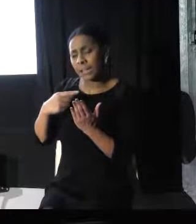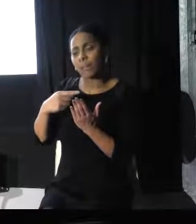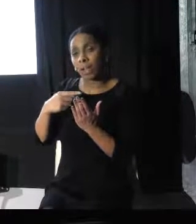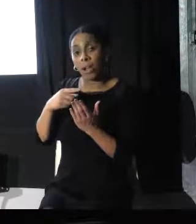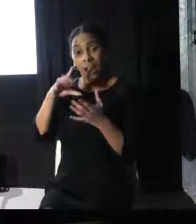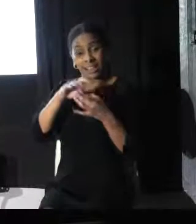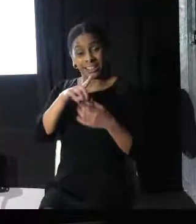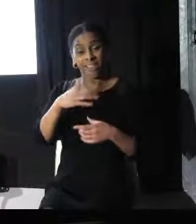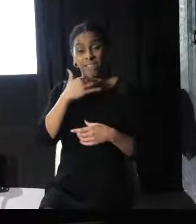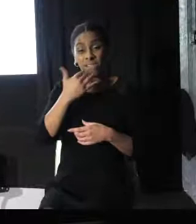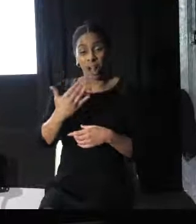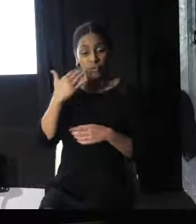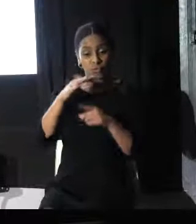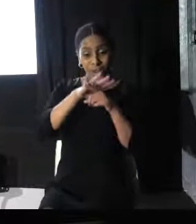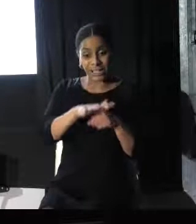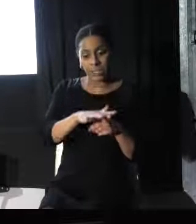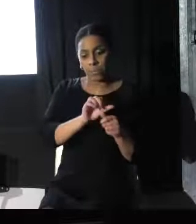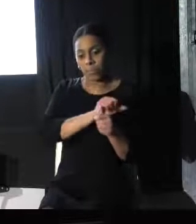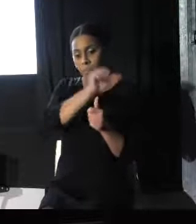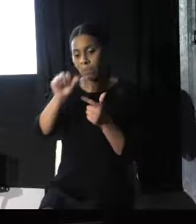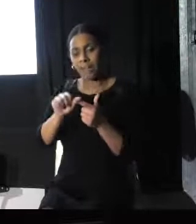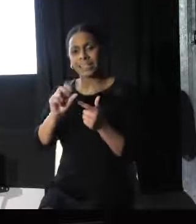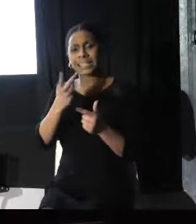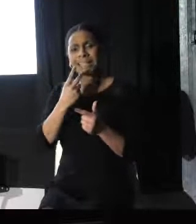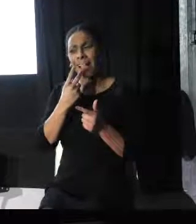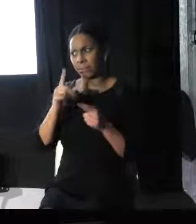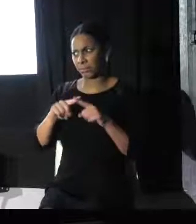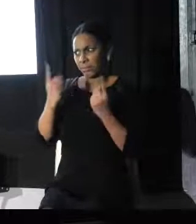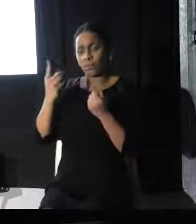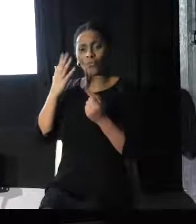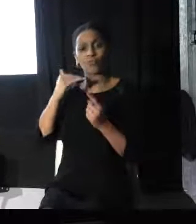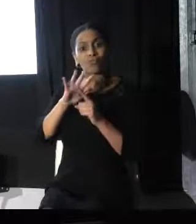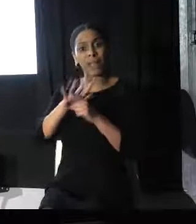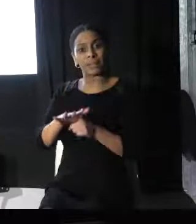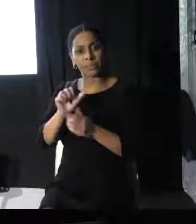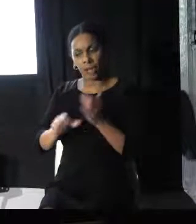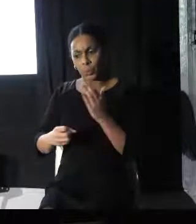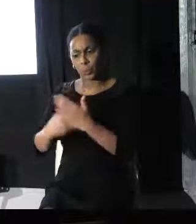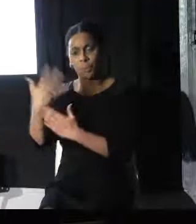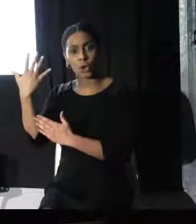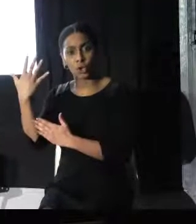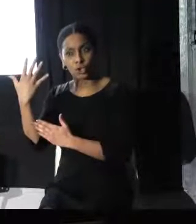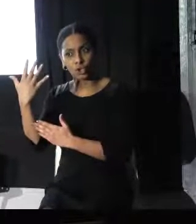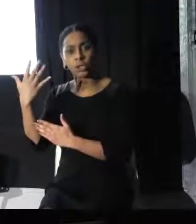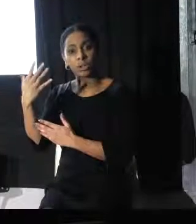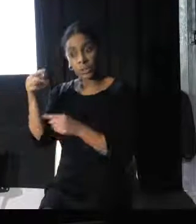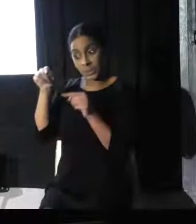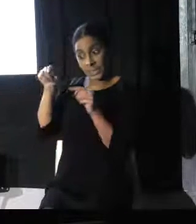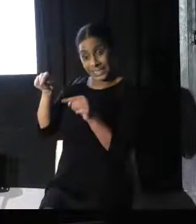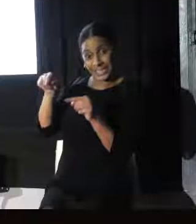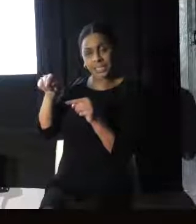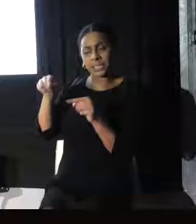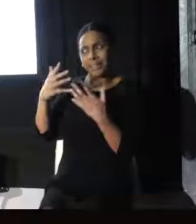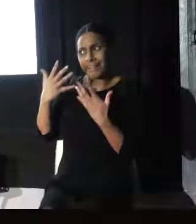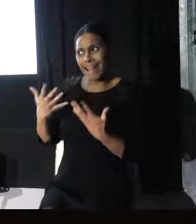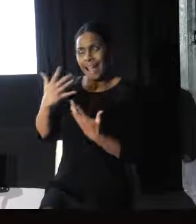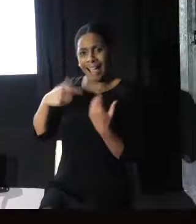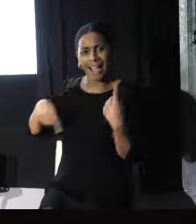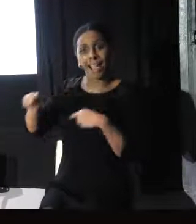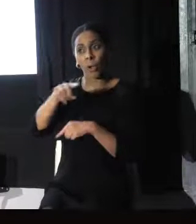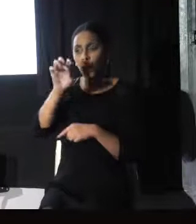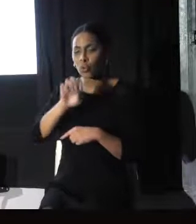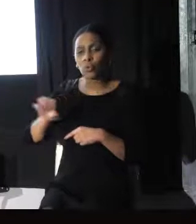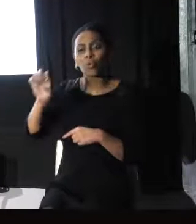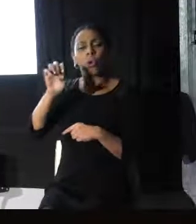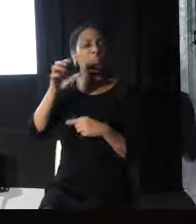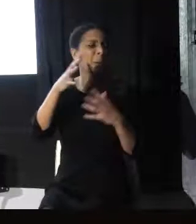vulgar racism, a second sort of racism emerges. And that's the one with which we're only now really here in Europe